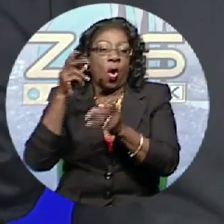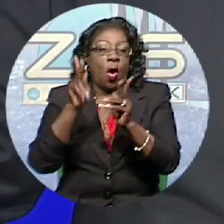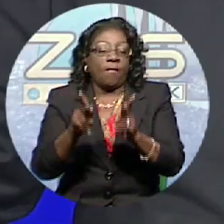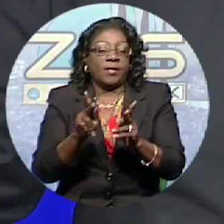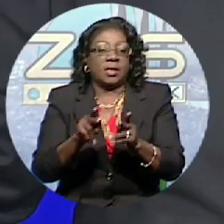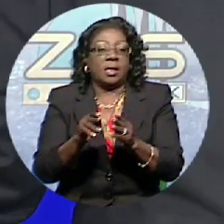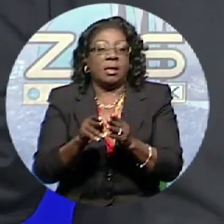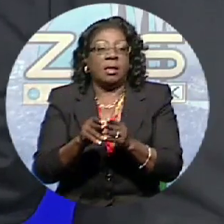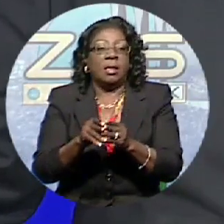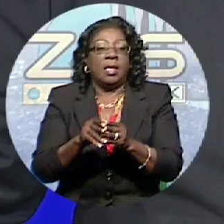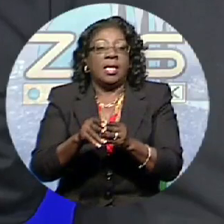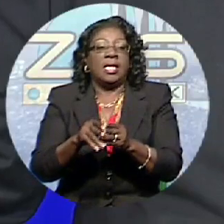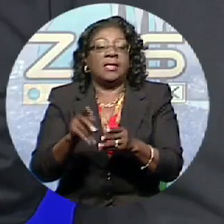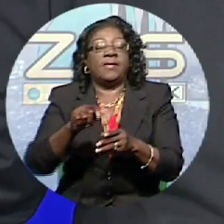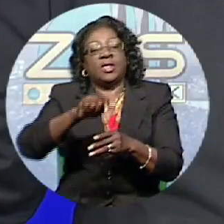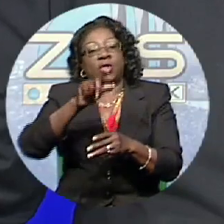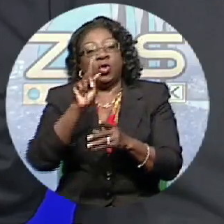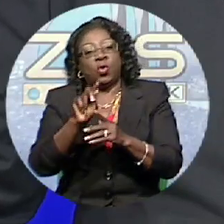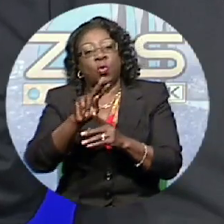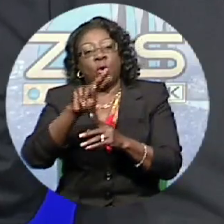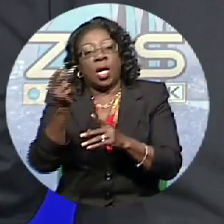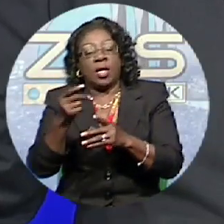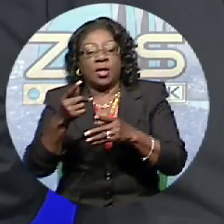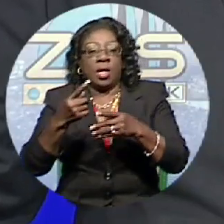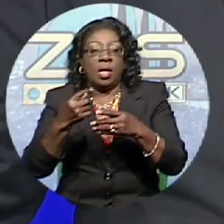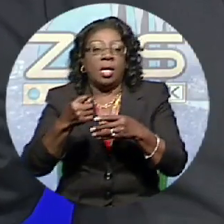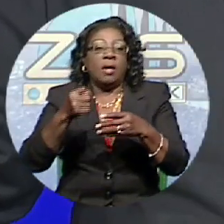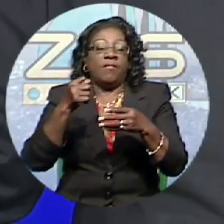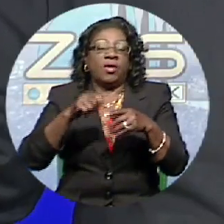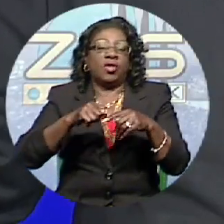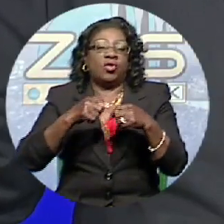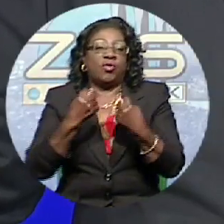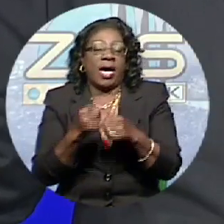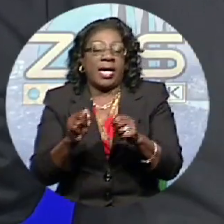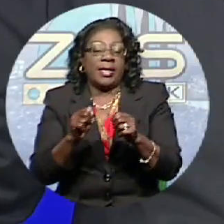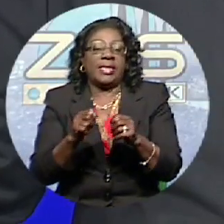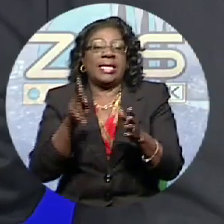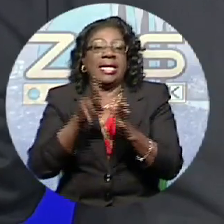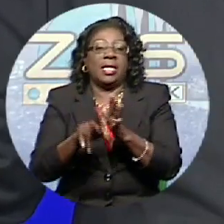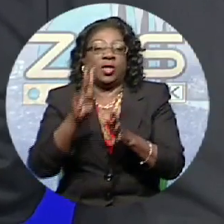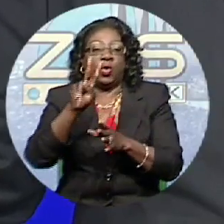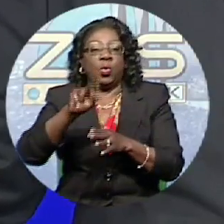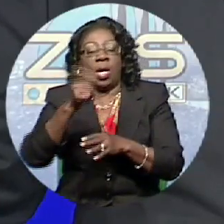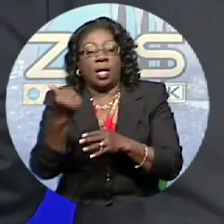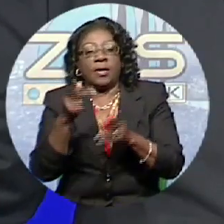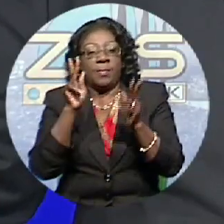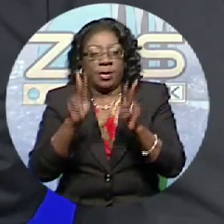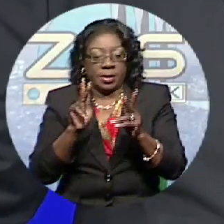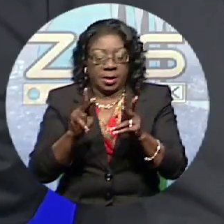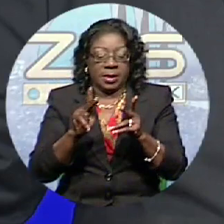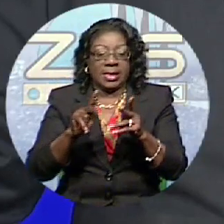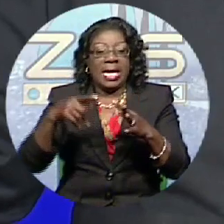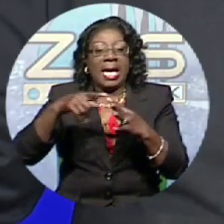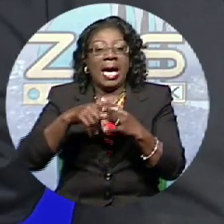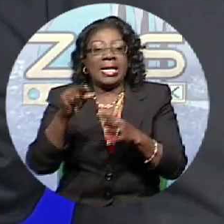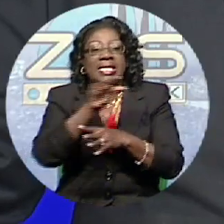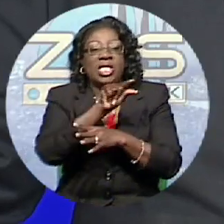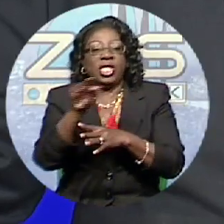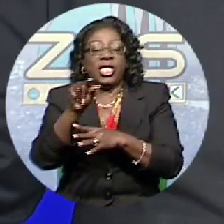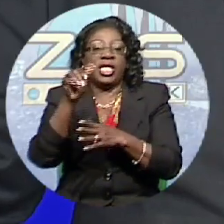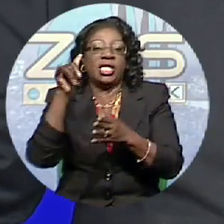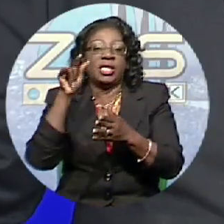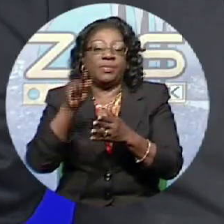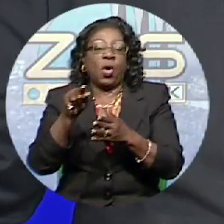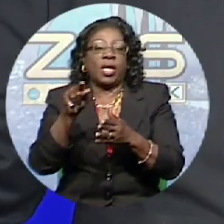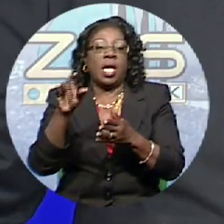25th. He's also facing two attempted murder charges and causing public terror by discharging a firearm while at the G-Spot Club. The charges stem